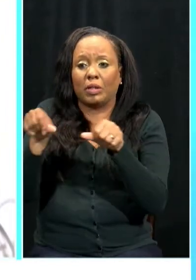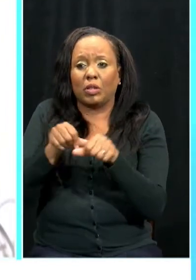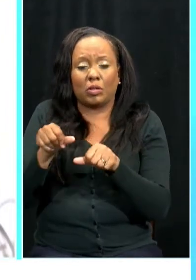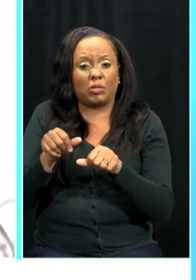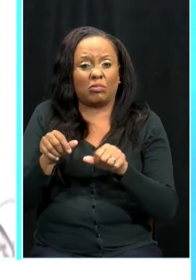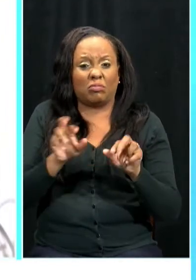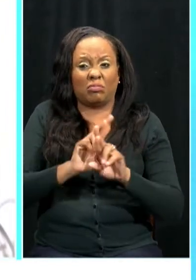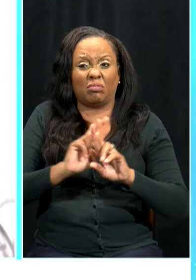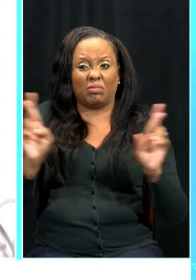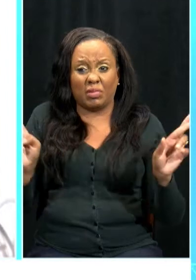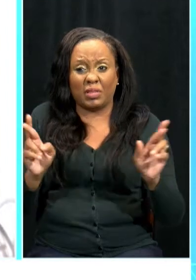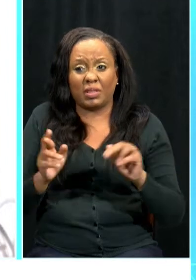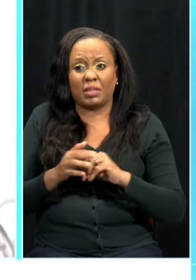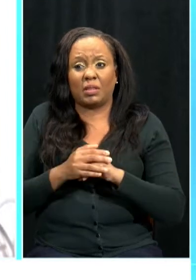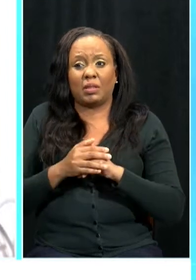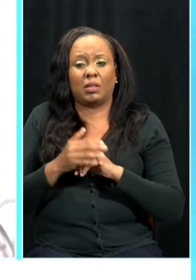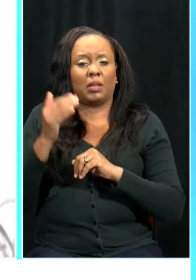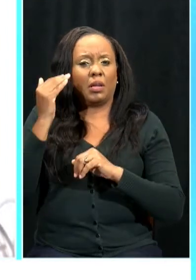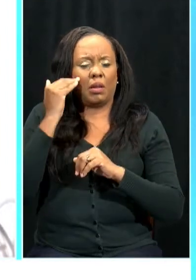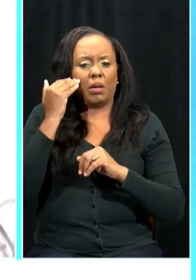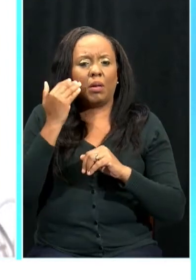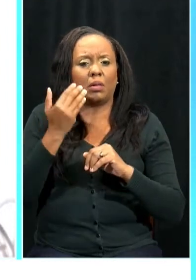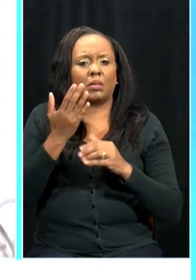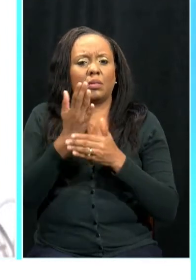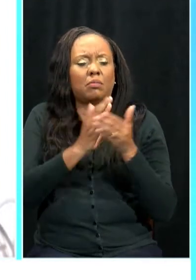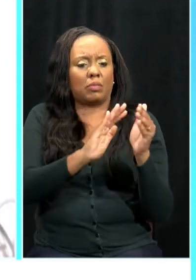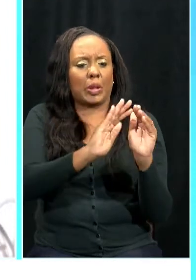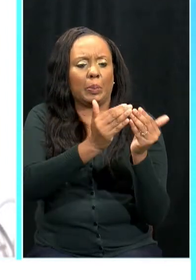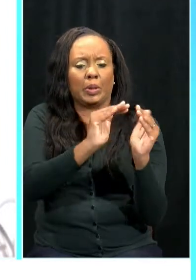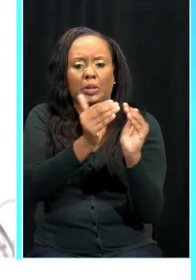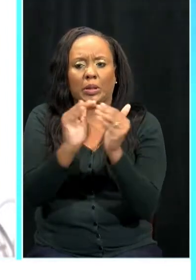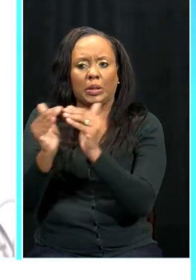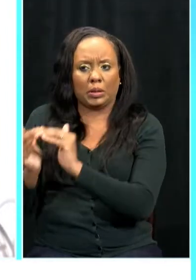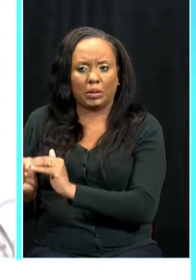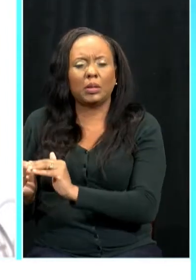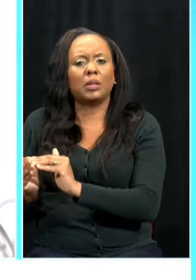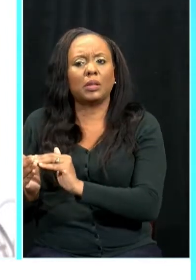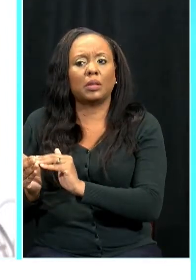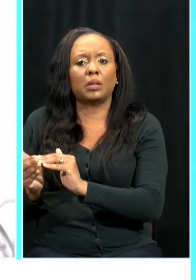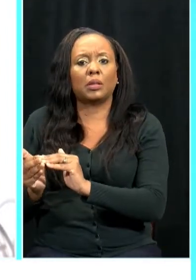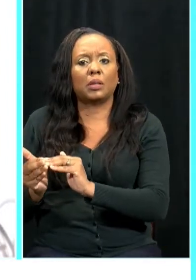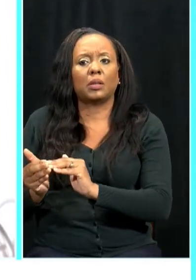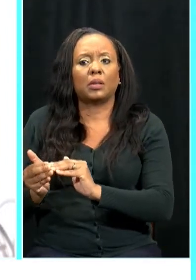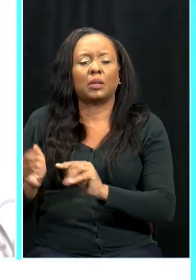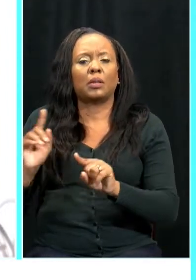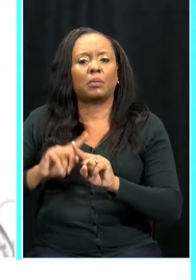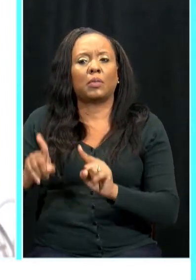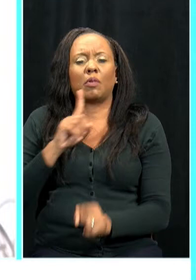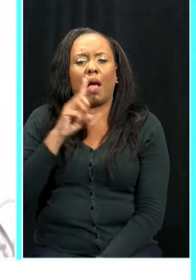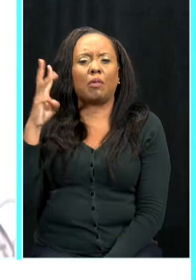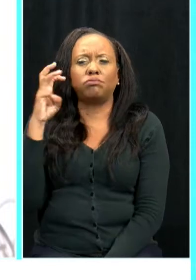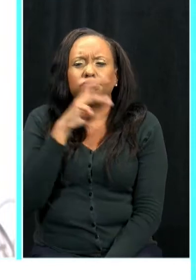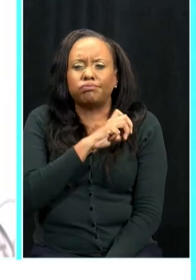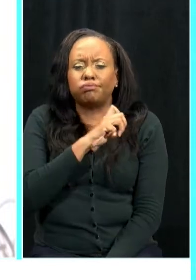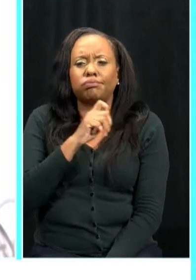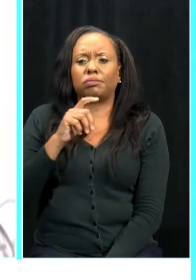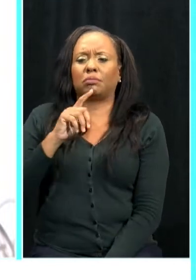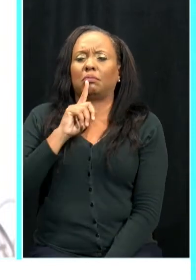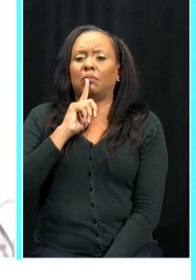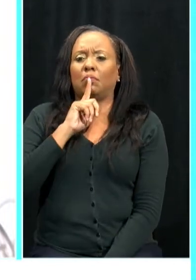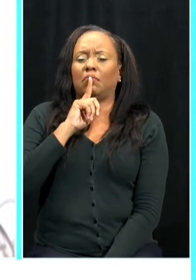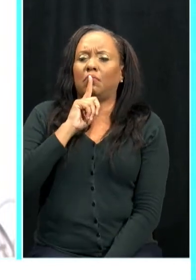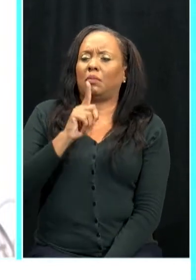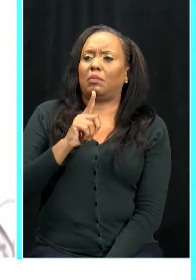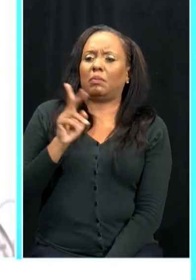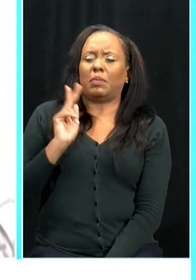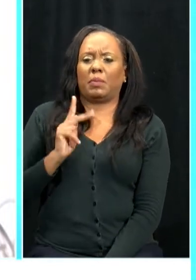the little constituency branches active and stuff like that. But we're having a very weird mood where people